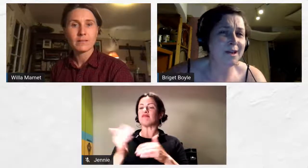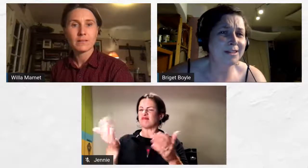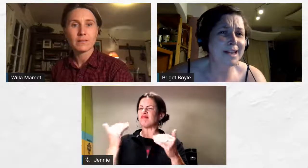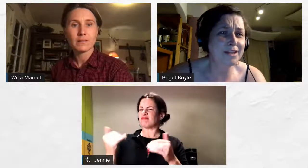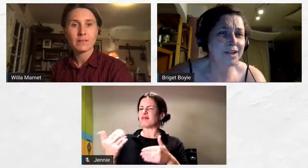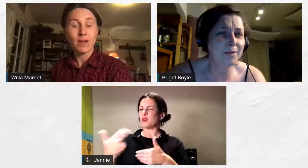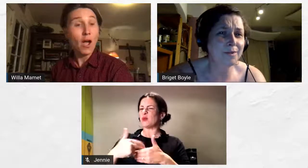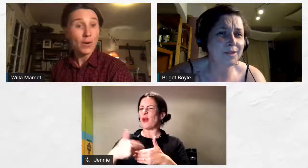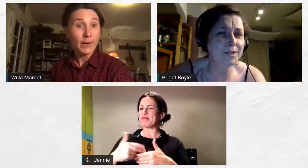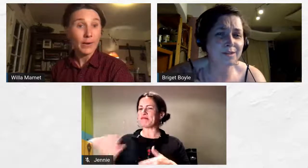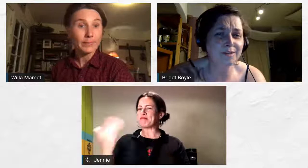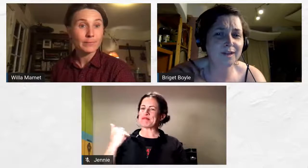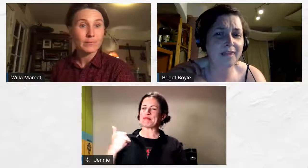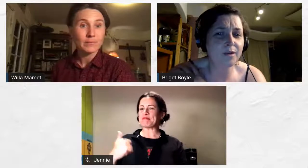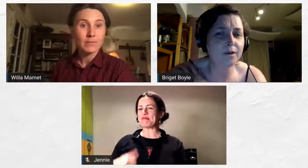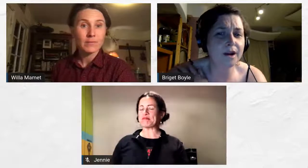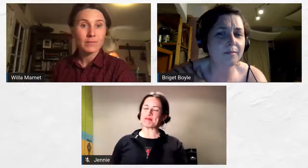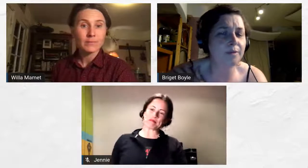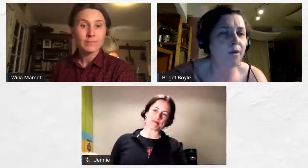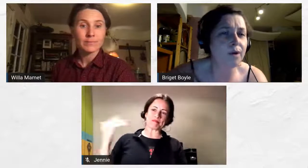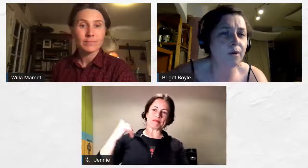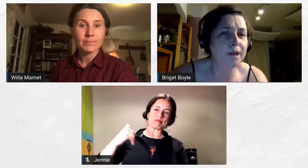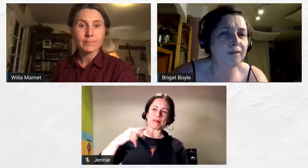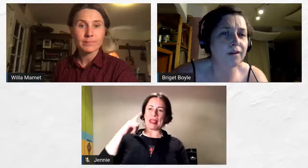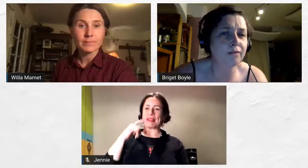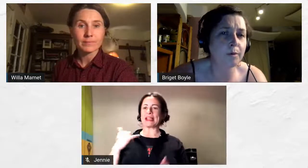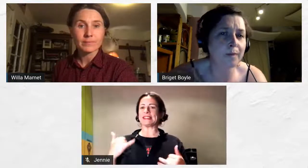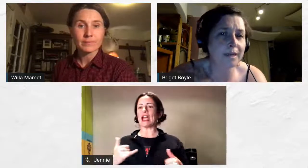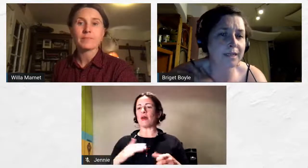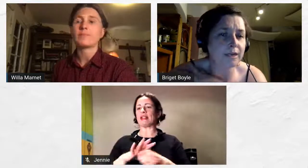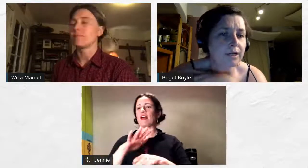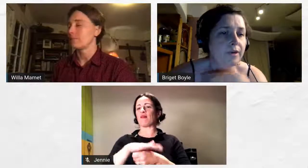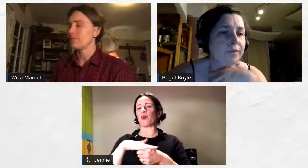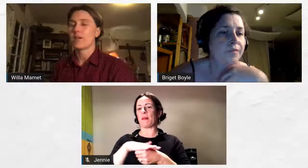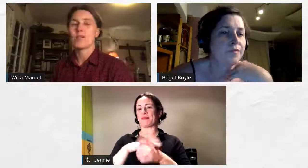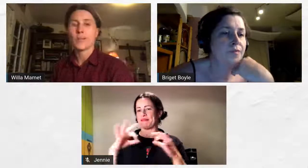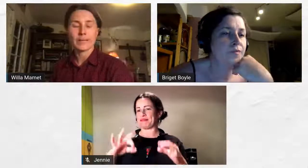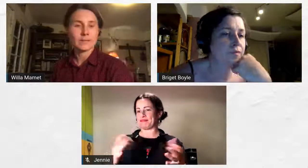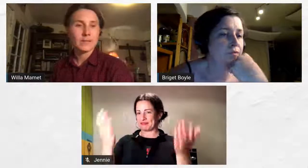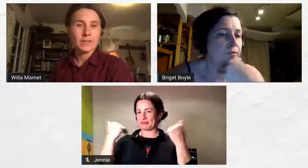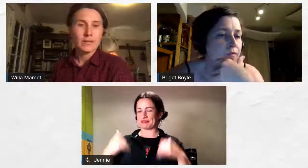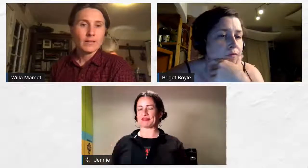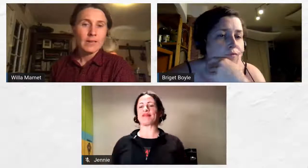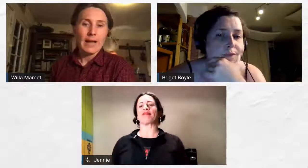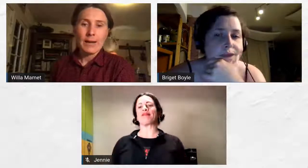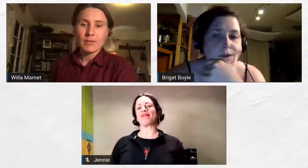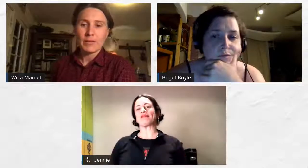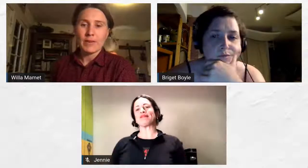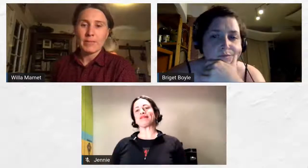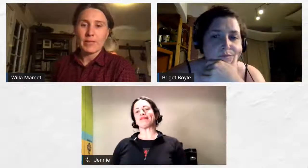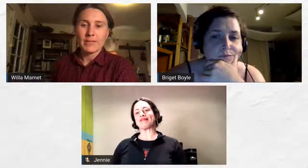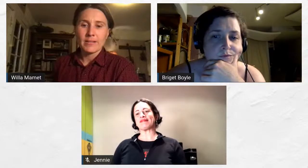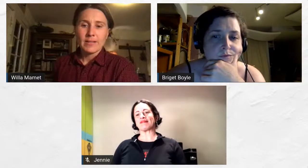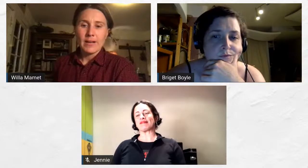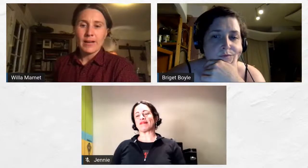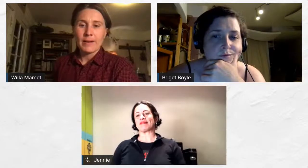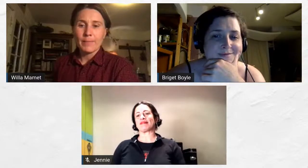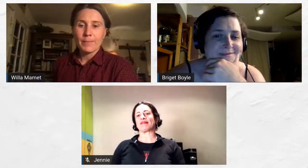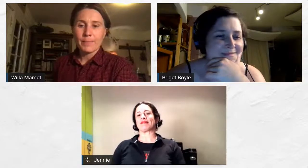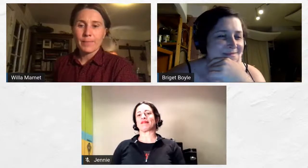to come backstage? And we'll Okay, great. I think we're at the point where we have enough room backstage now. Sweet. Thank Absolutely fabulous.